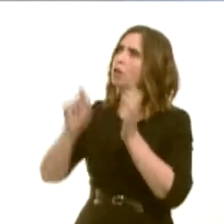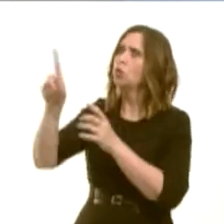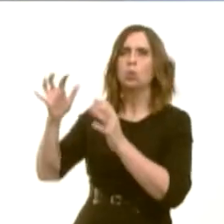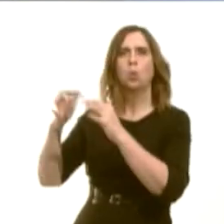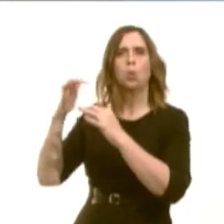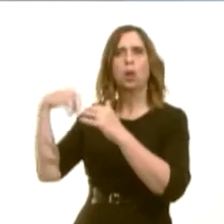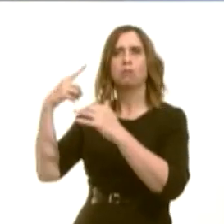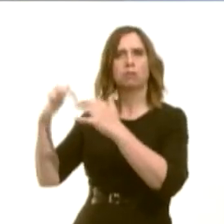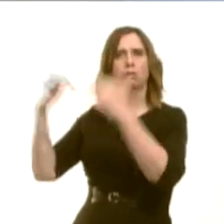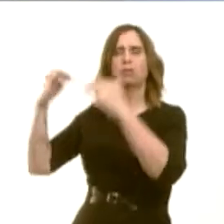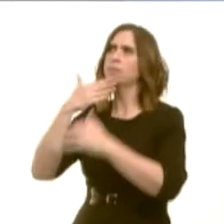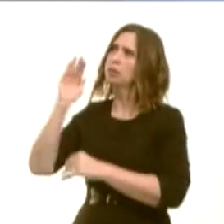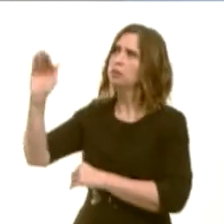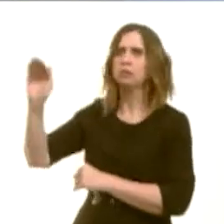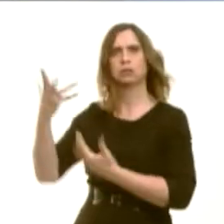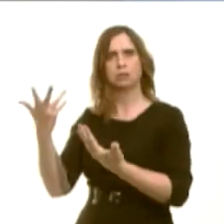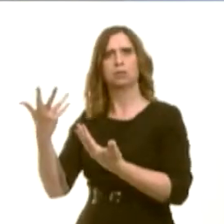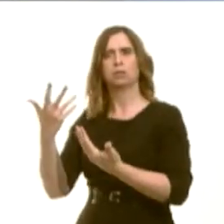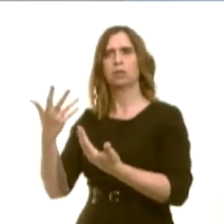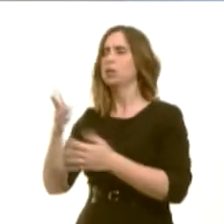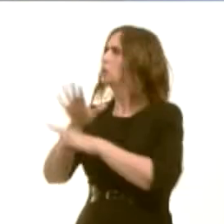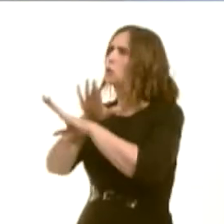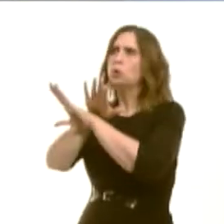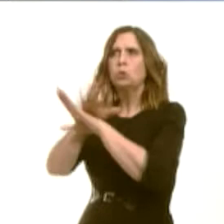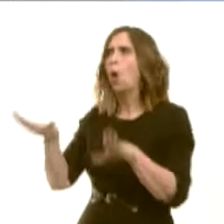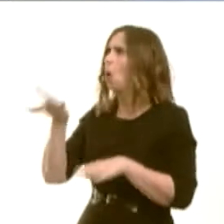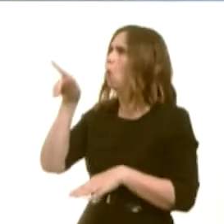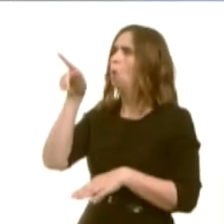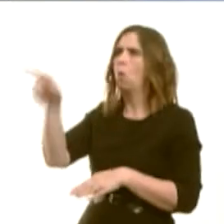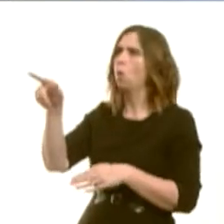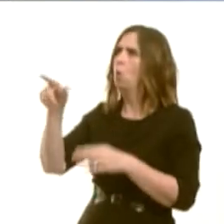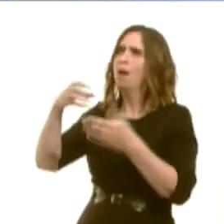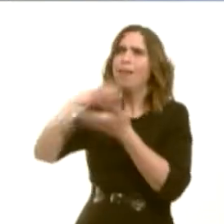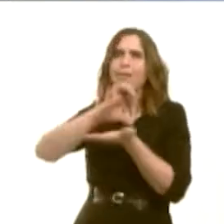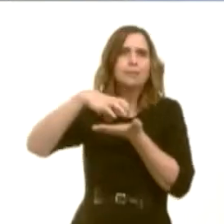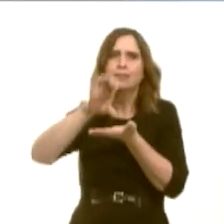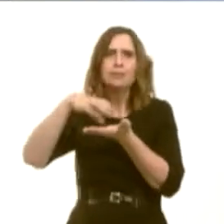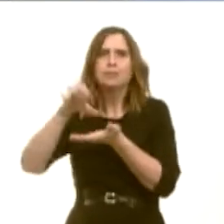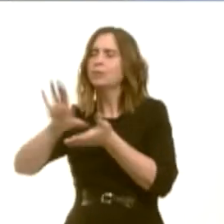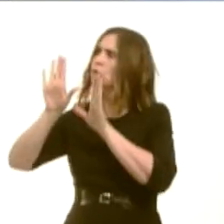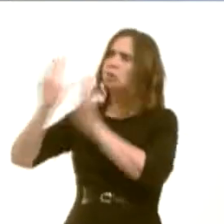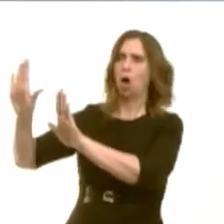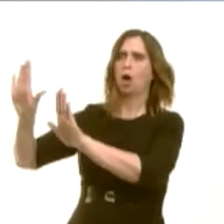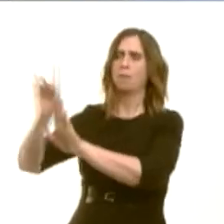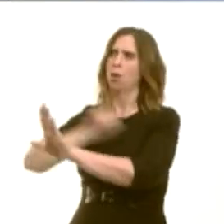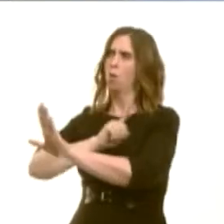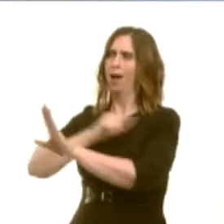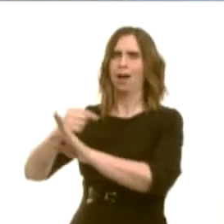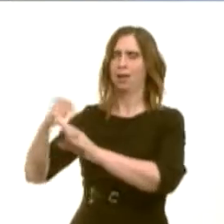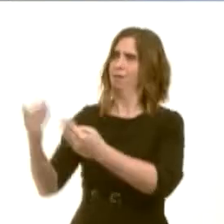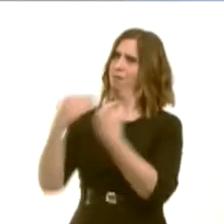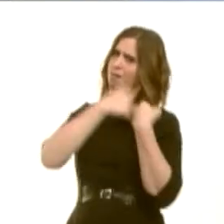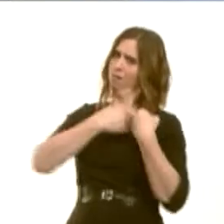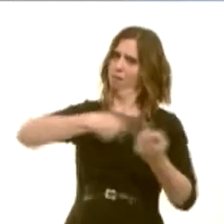Westminster asking them not to allow further licensing, because the principle that that issue is to be devolved has